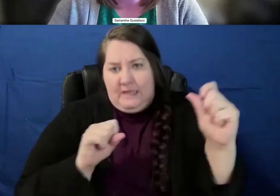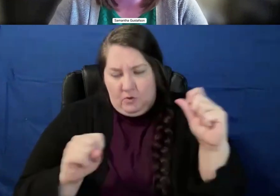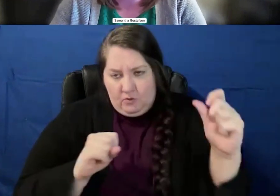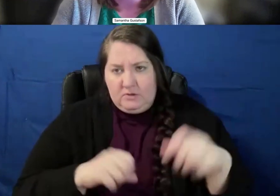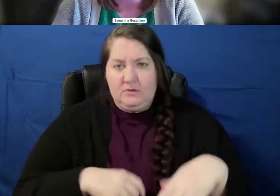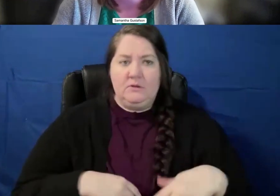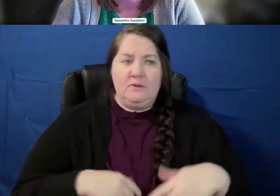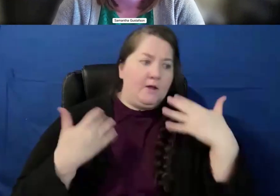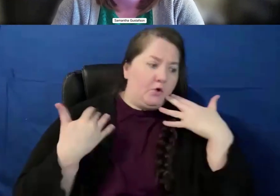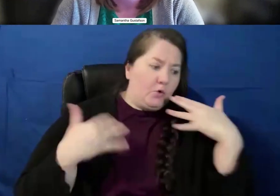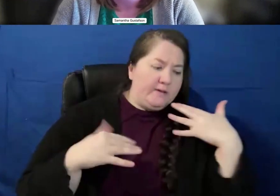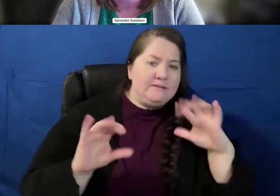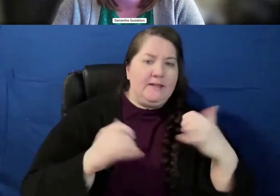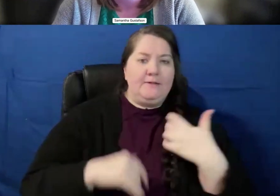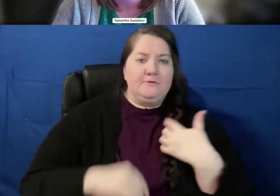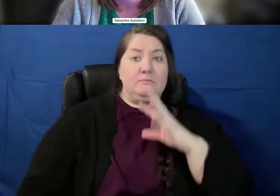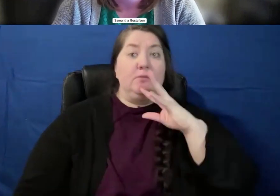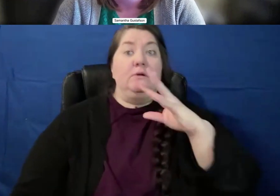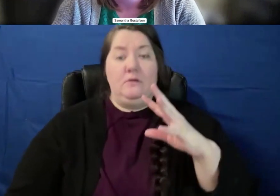noisy classroom.